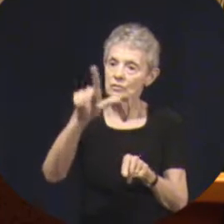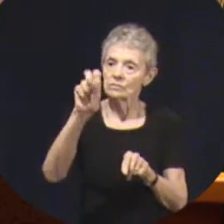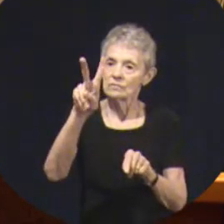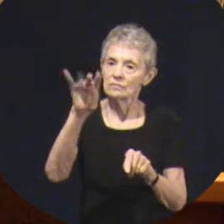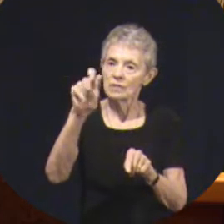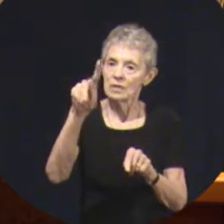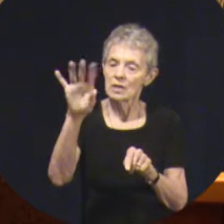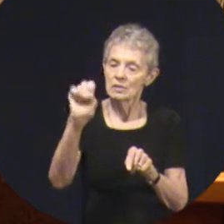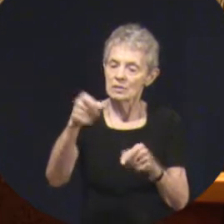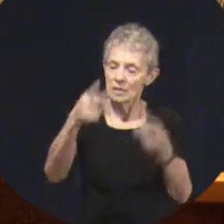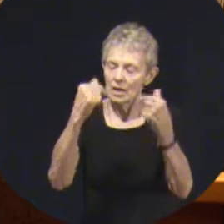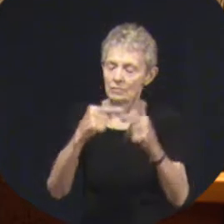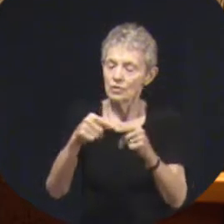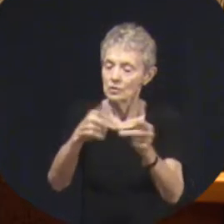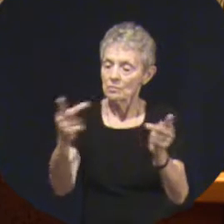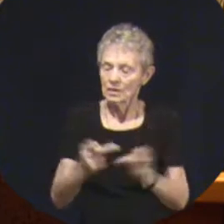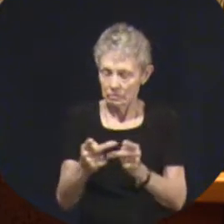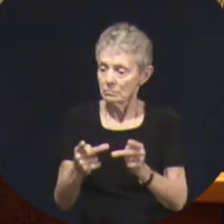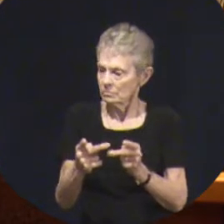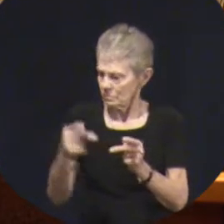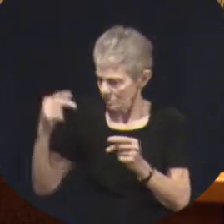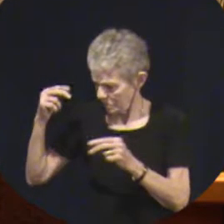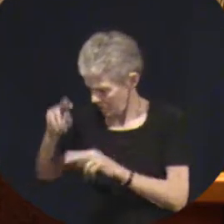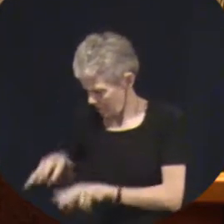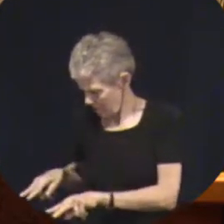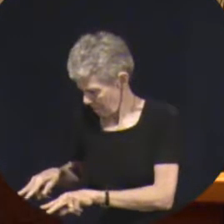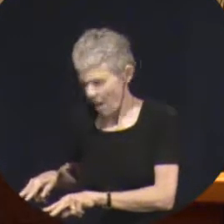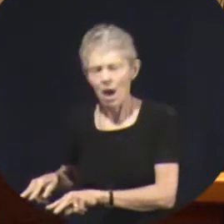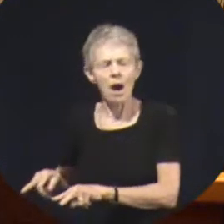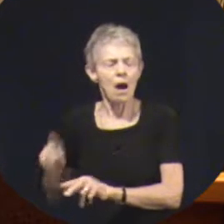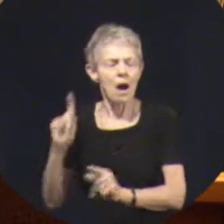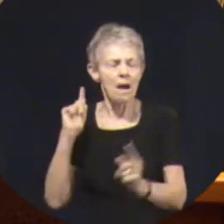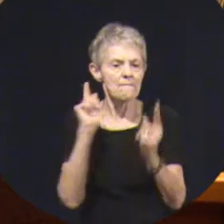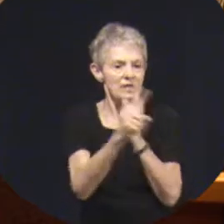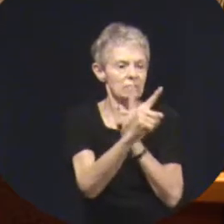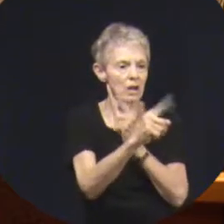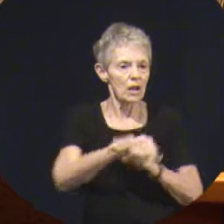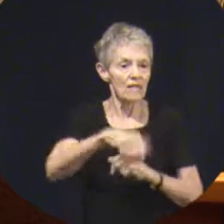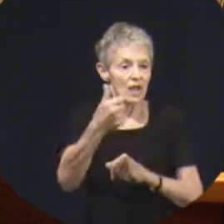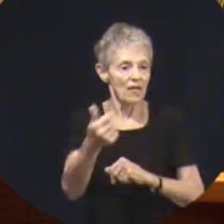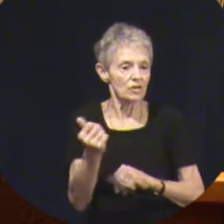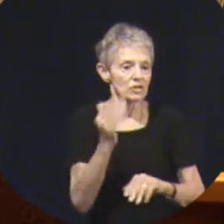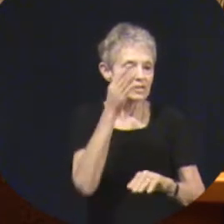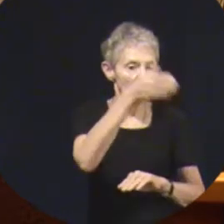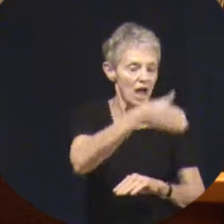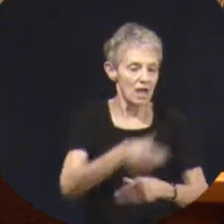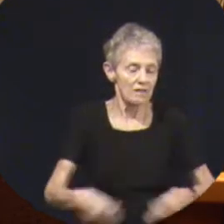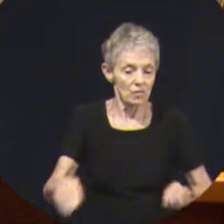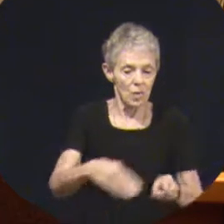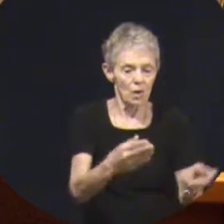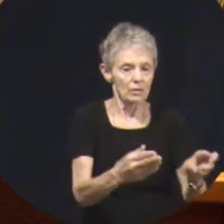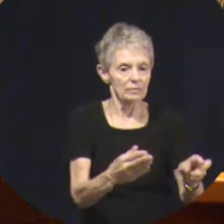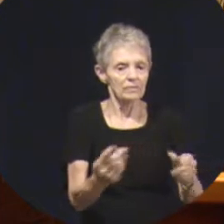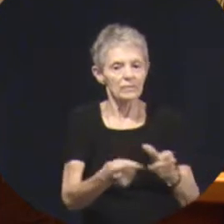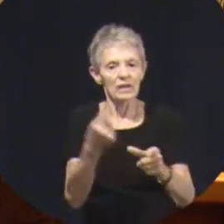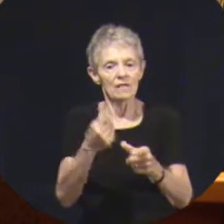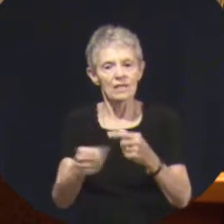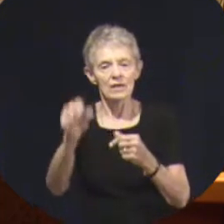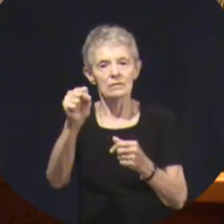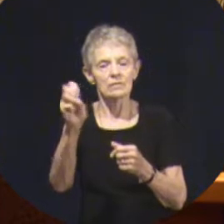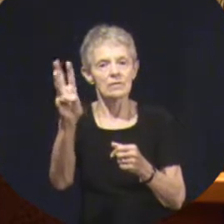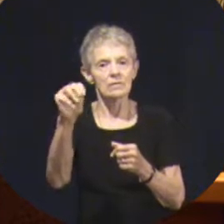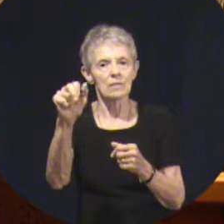came to the place, and when he saw him, he passed by on the opposite side. But a